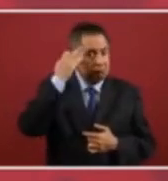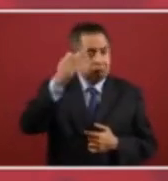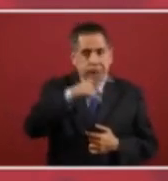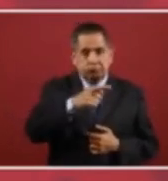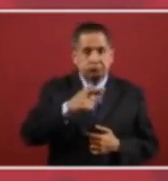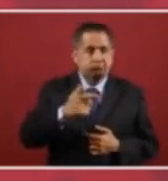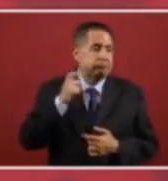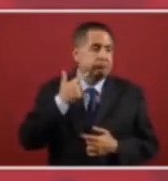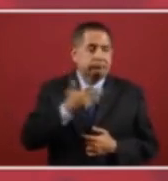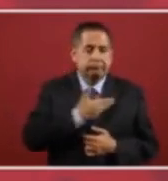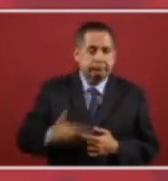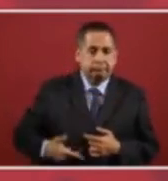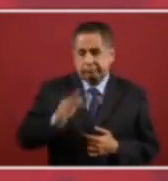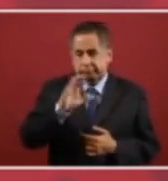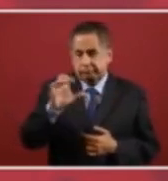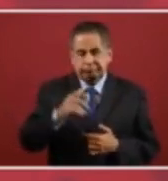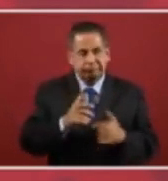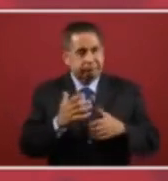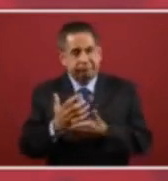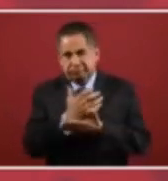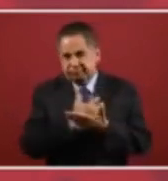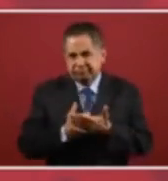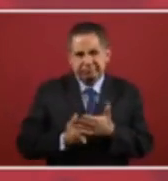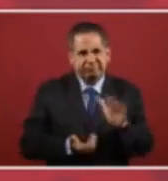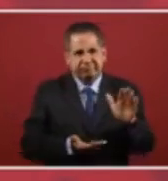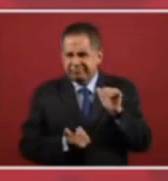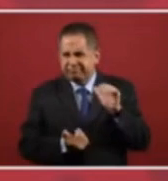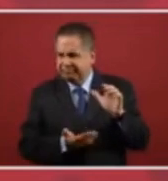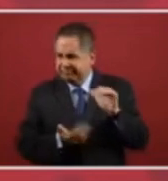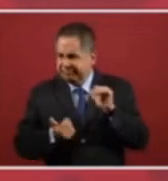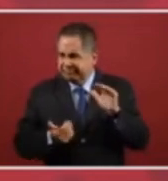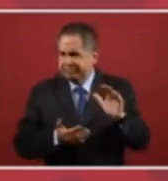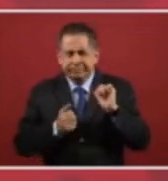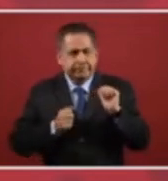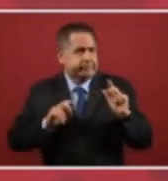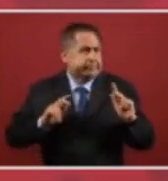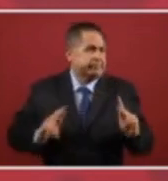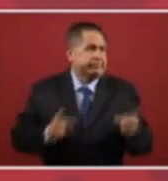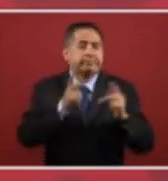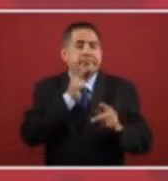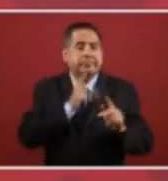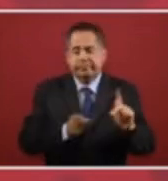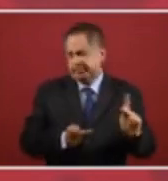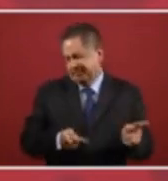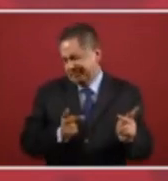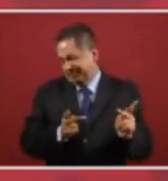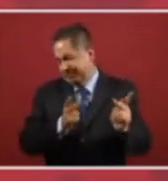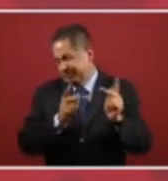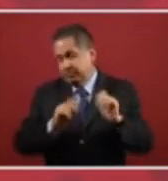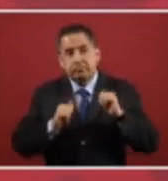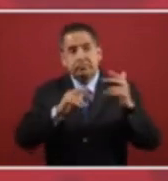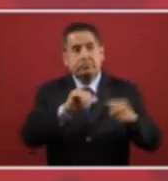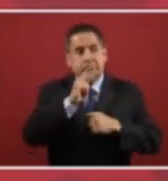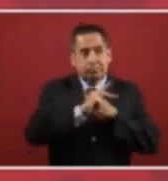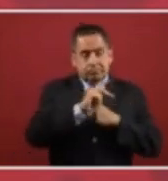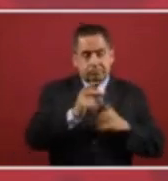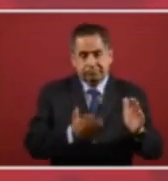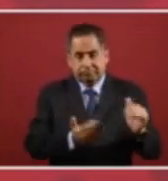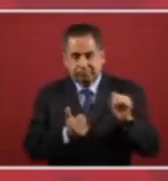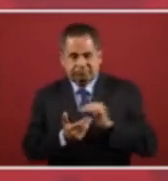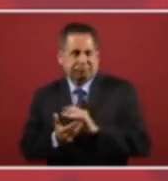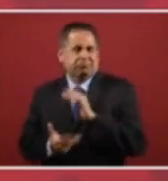of a six-year term had they received so much money due to the sale of petroleum to the